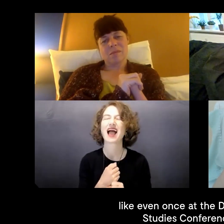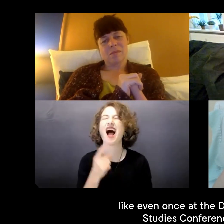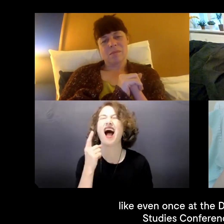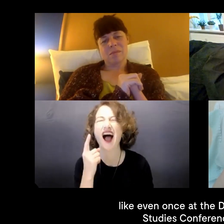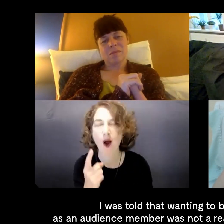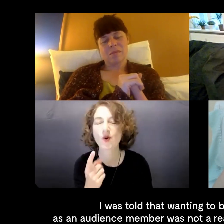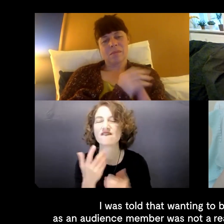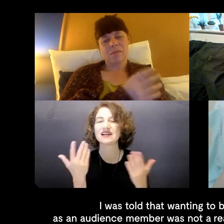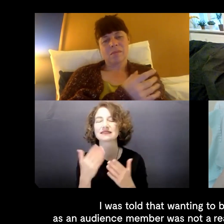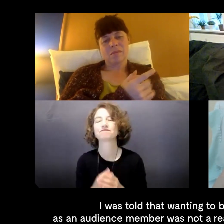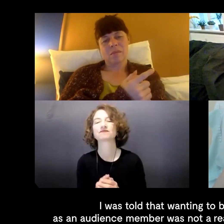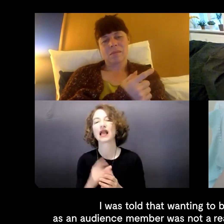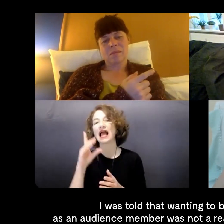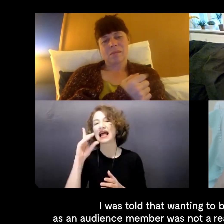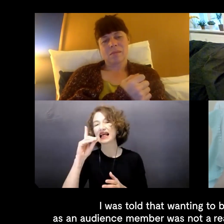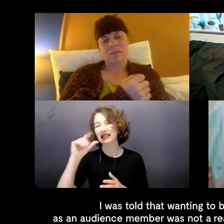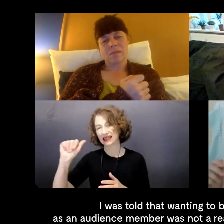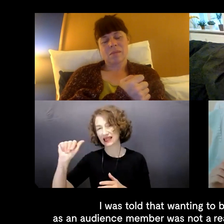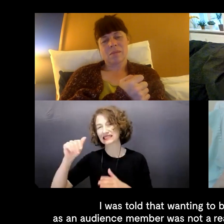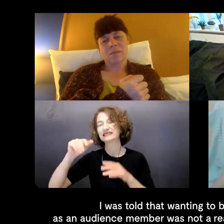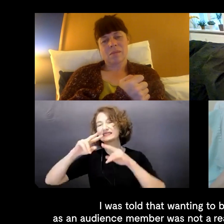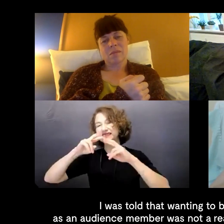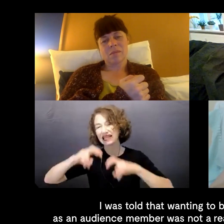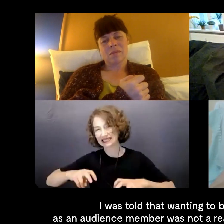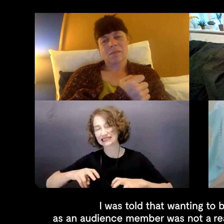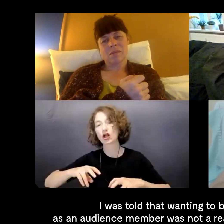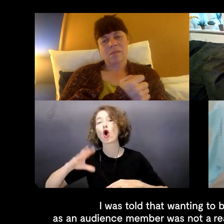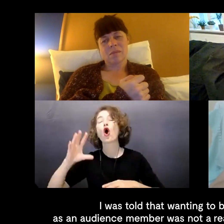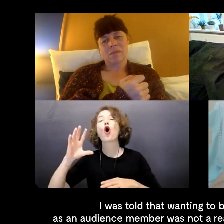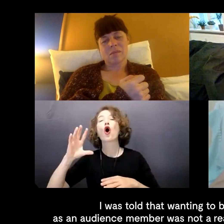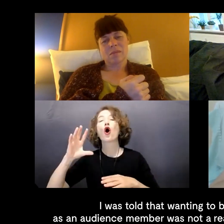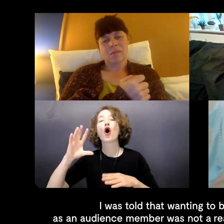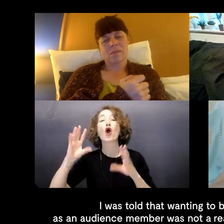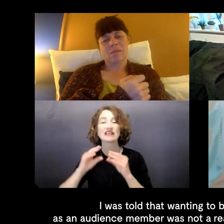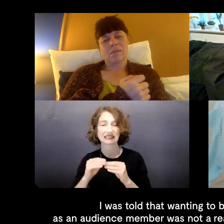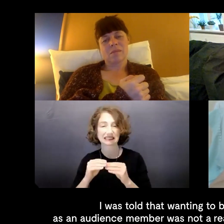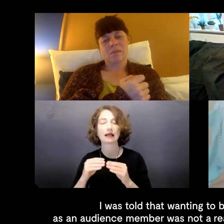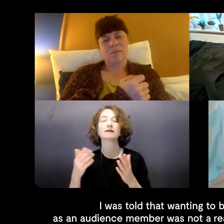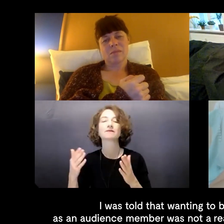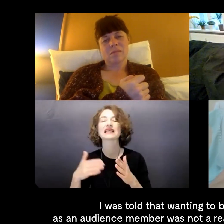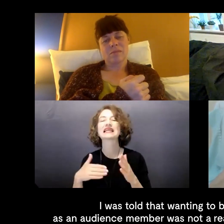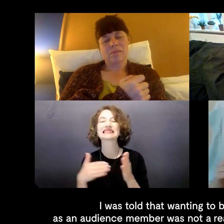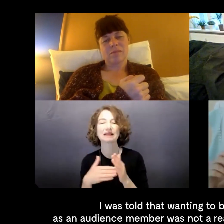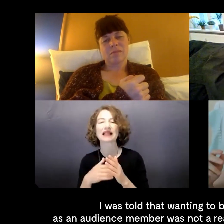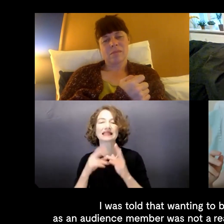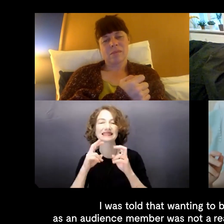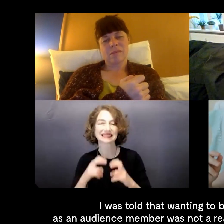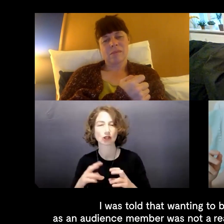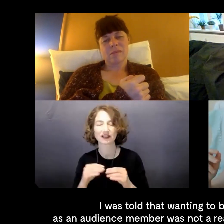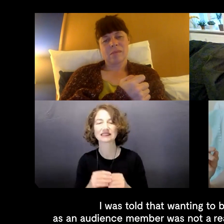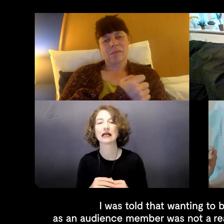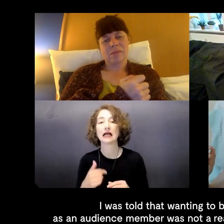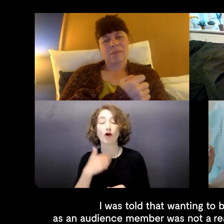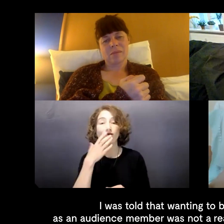Studies conference, I was told that wanting to be horizontal as an audience member was